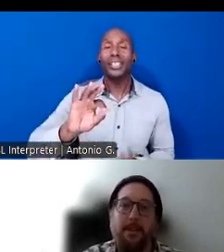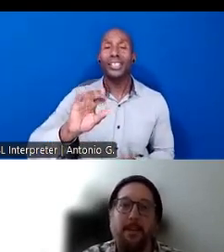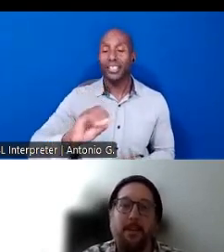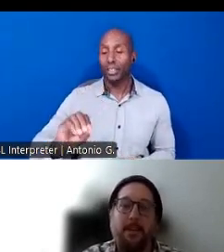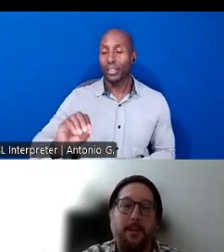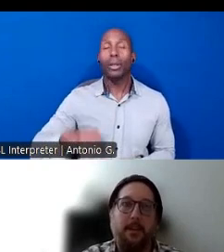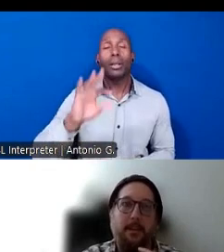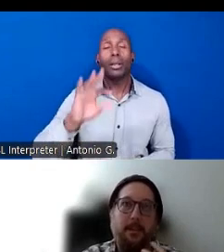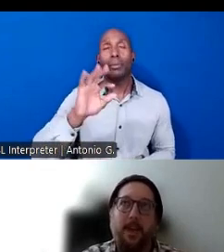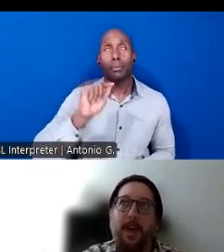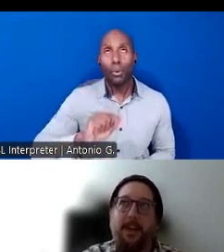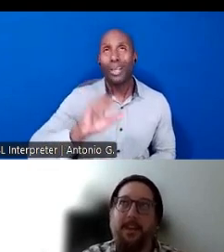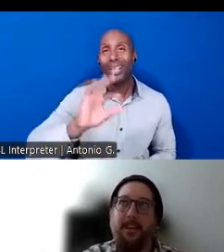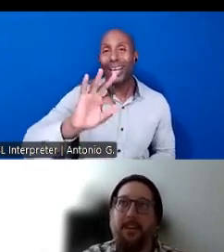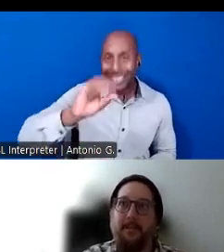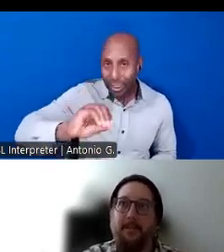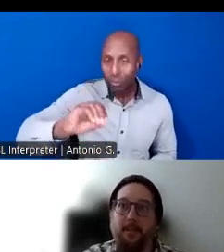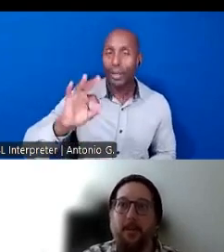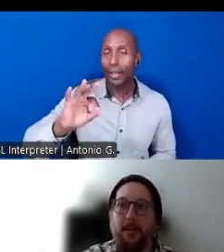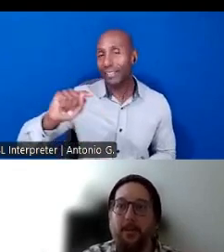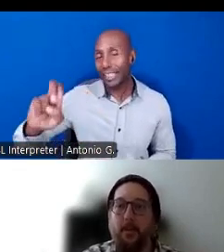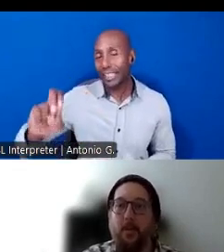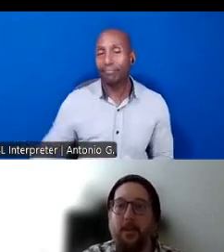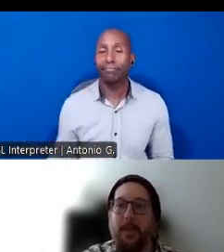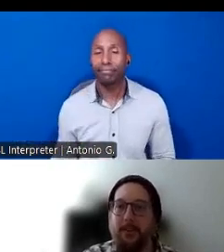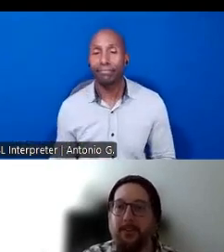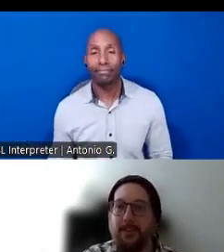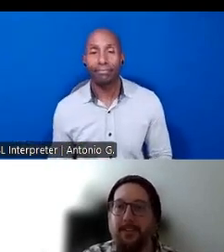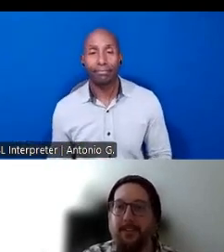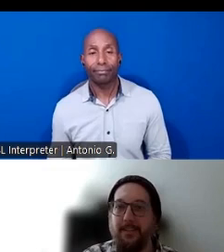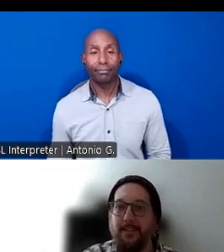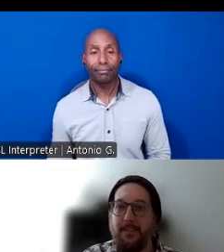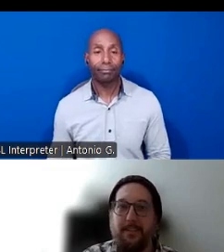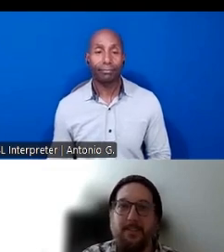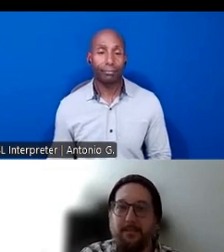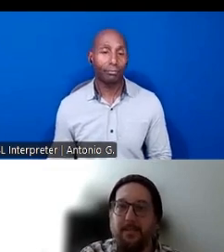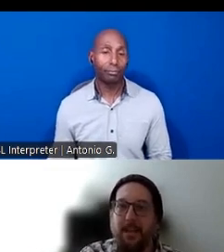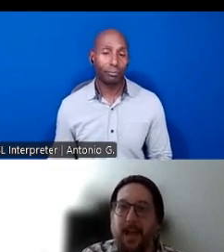unless you've got a full